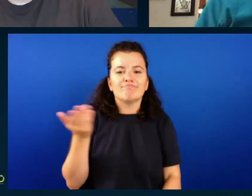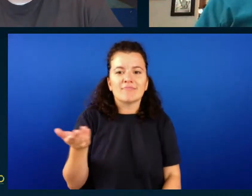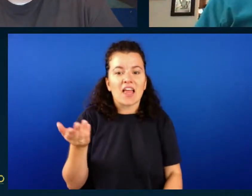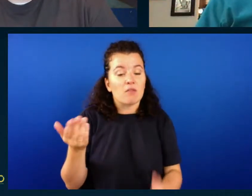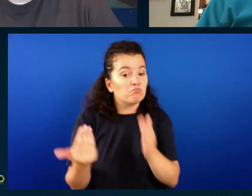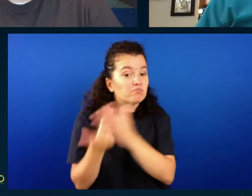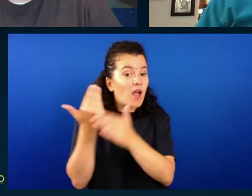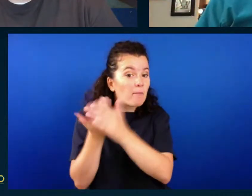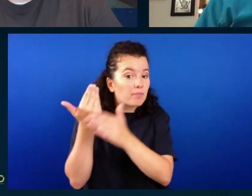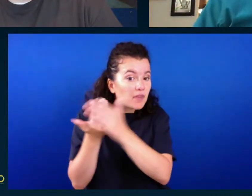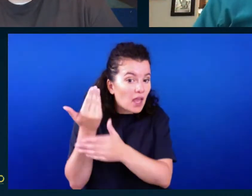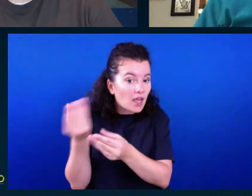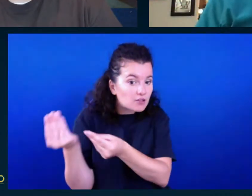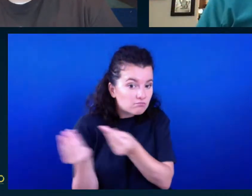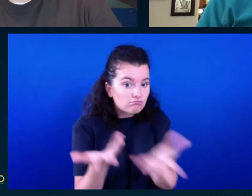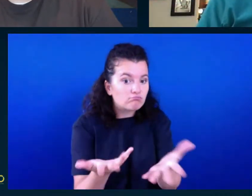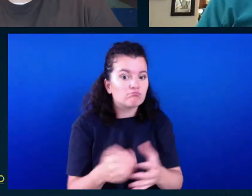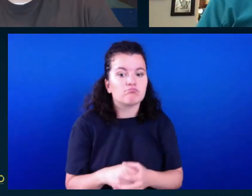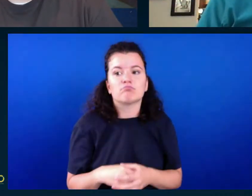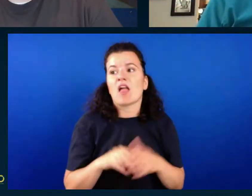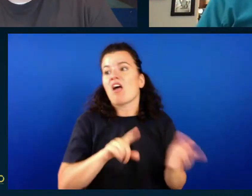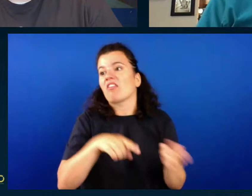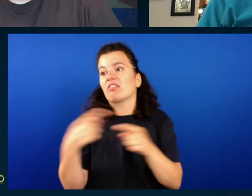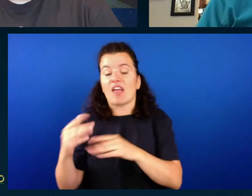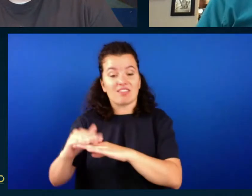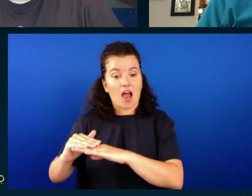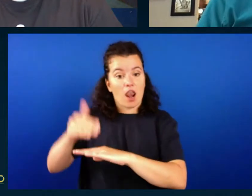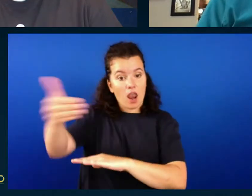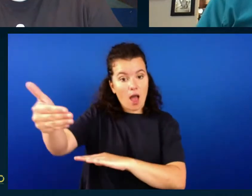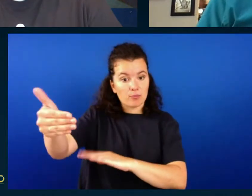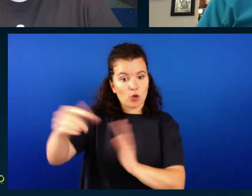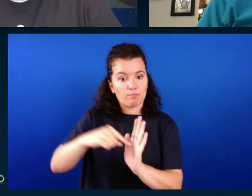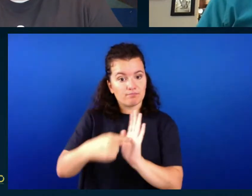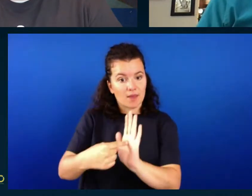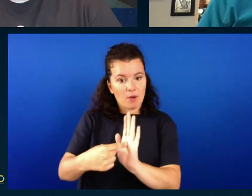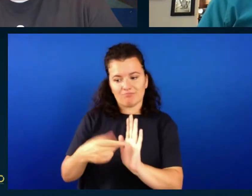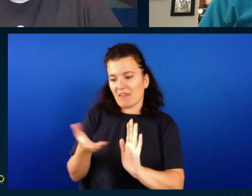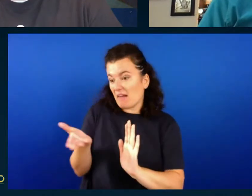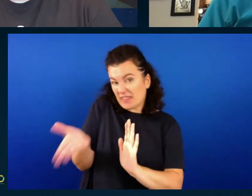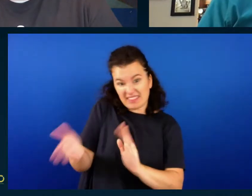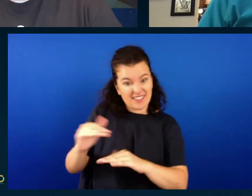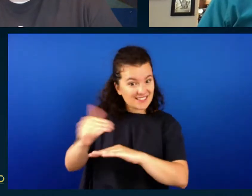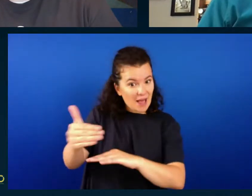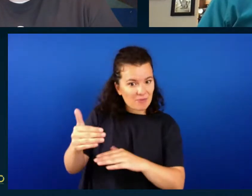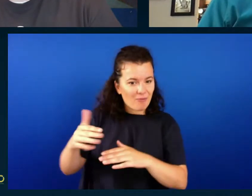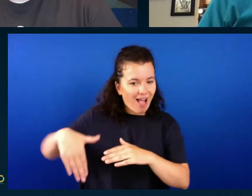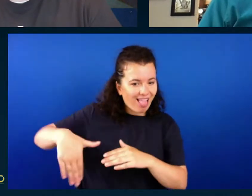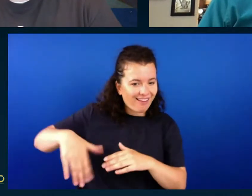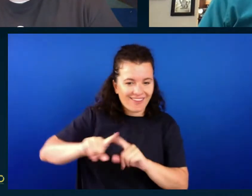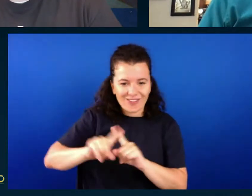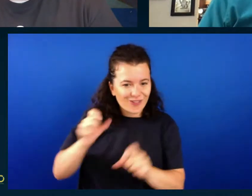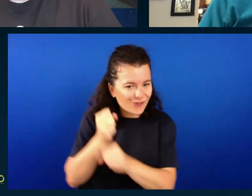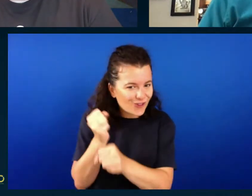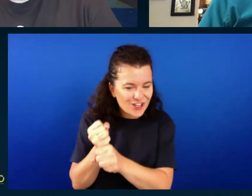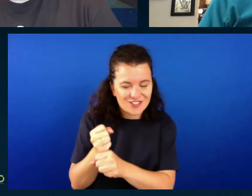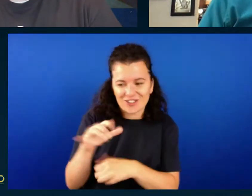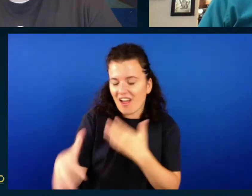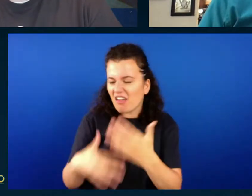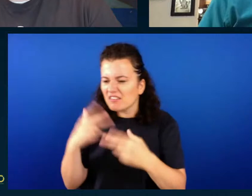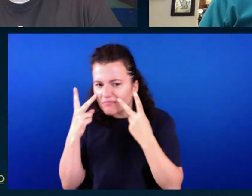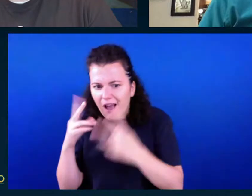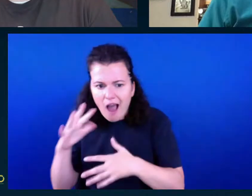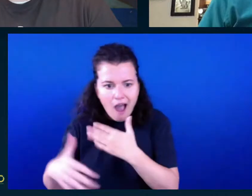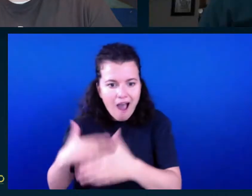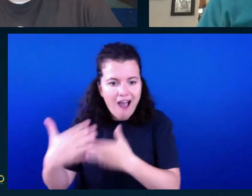updates, or sometimes a demo off a laptop that might not even be working yet, that kind of thing. And so that's really sort